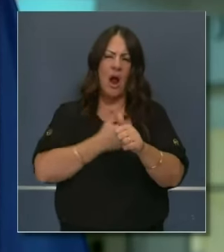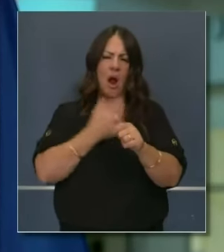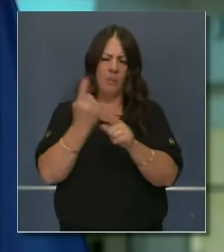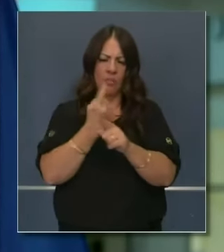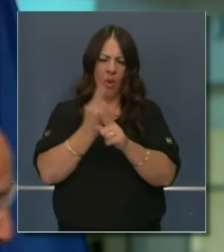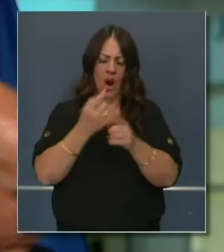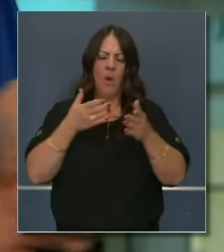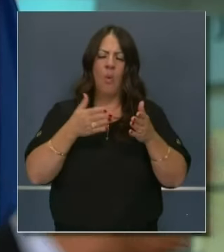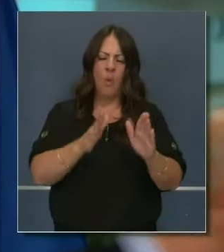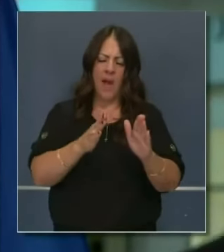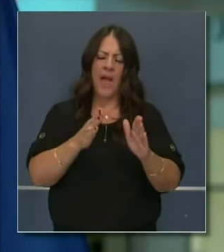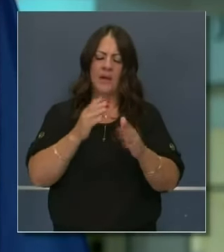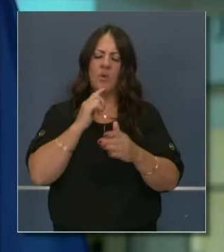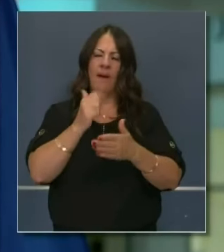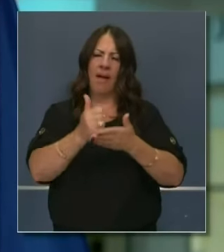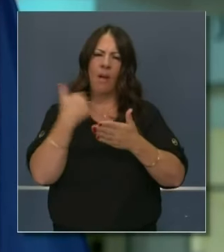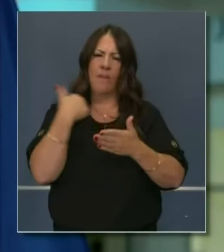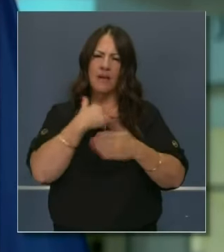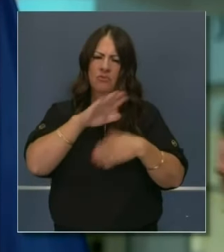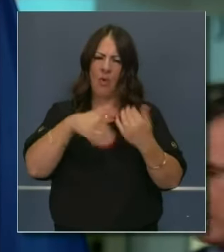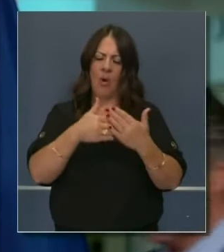path.